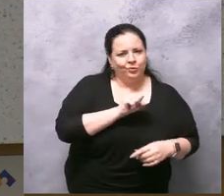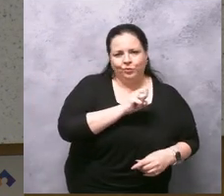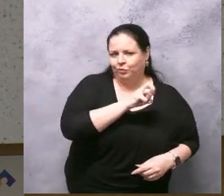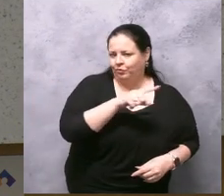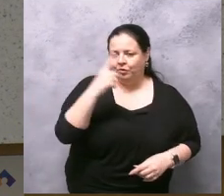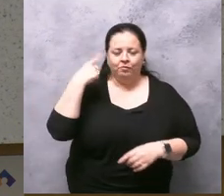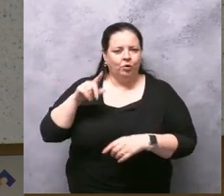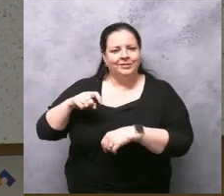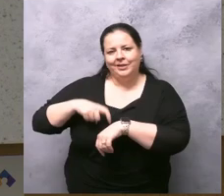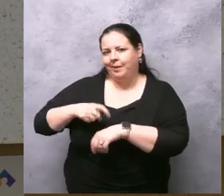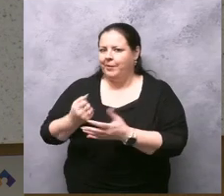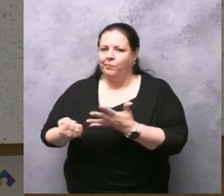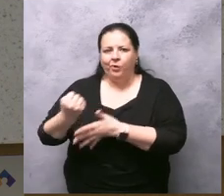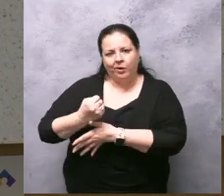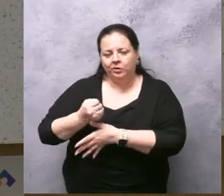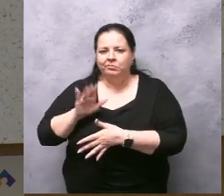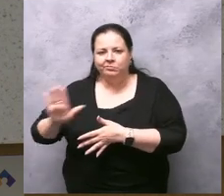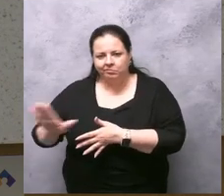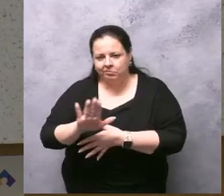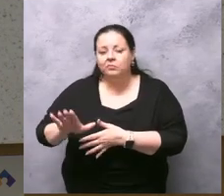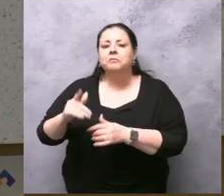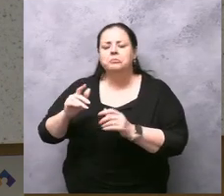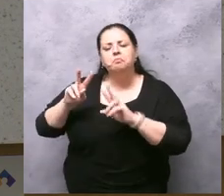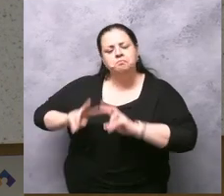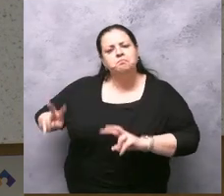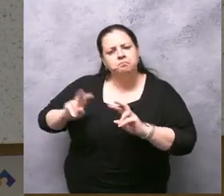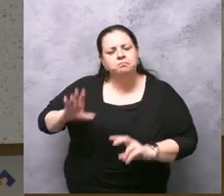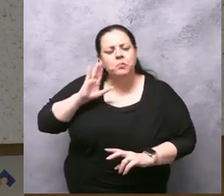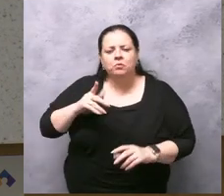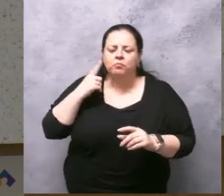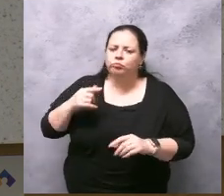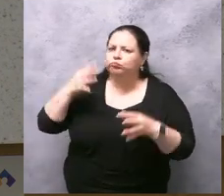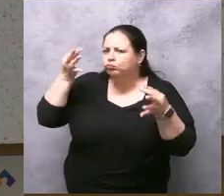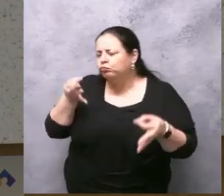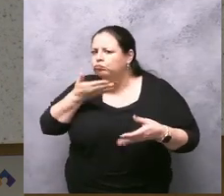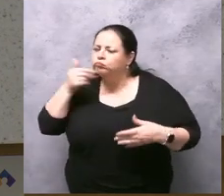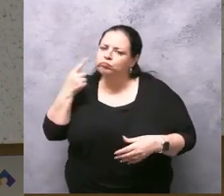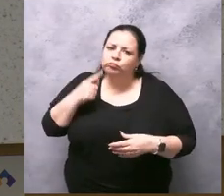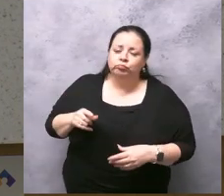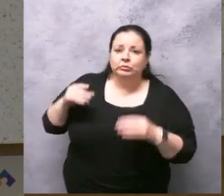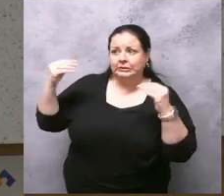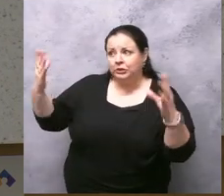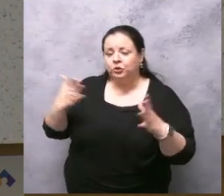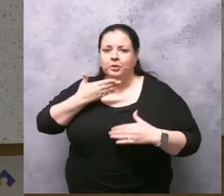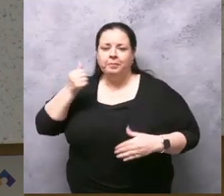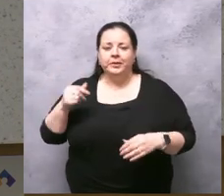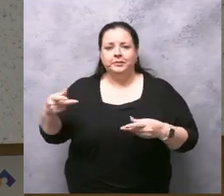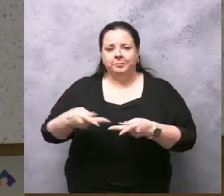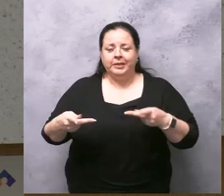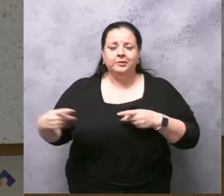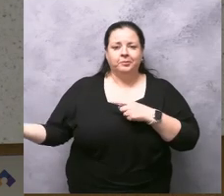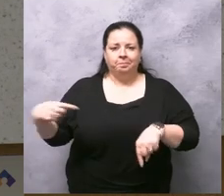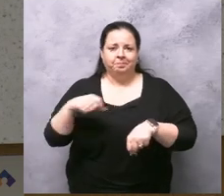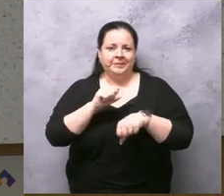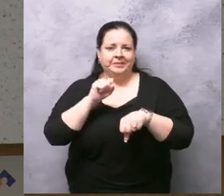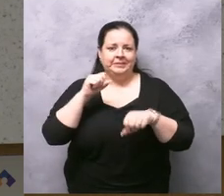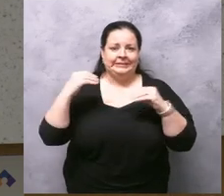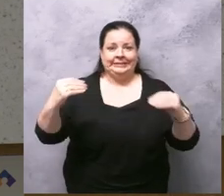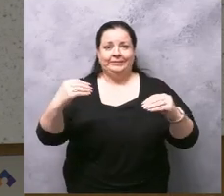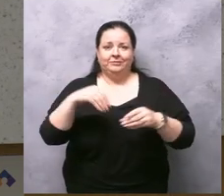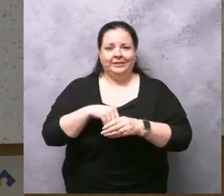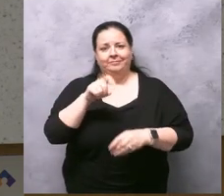and priorities. So we'll continue to analyze that data to make the best decisions we can to be the best place to teach in the state of